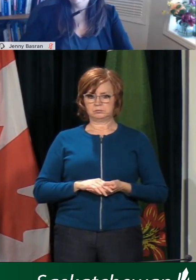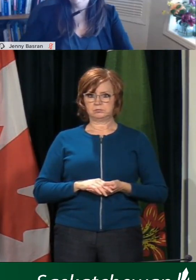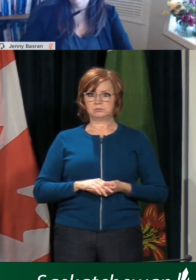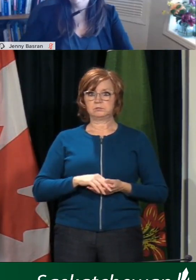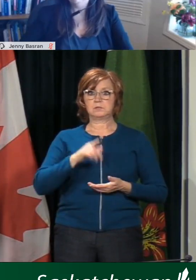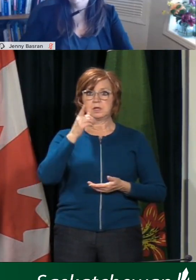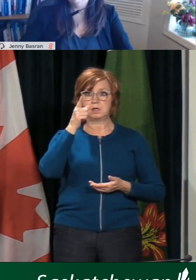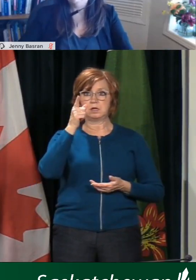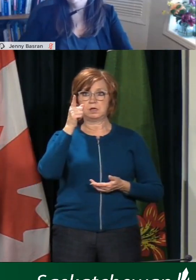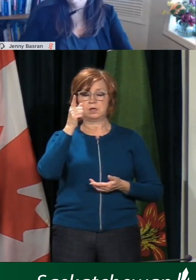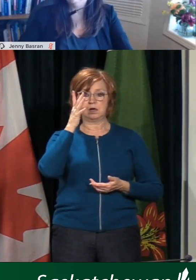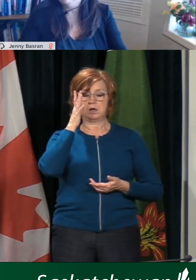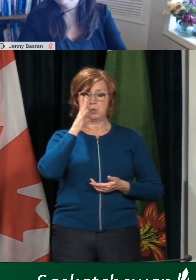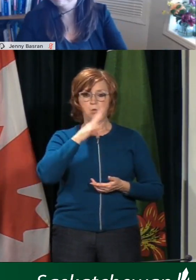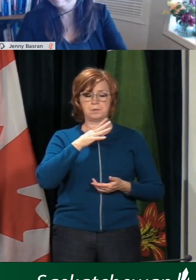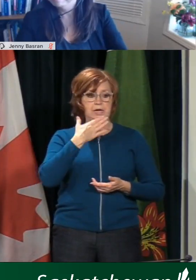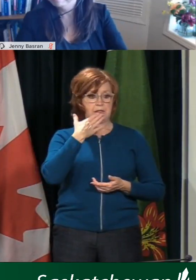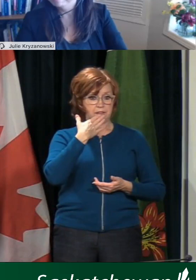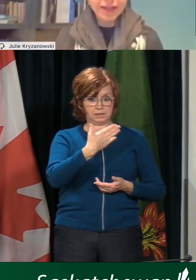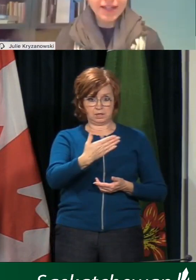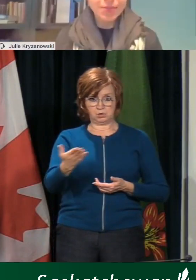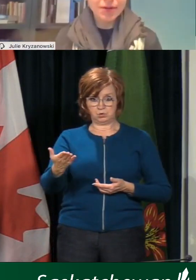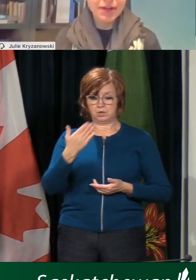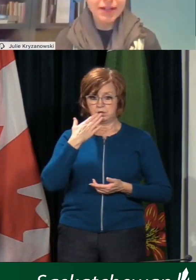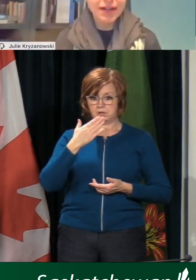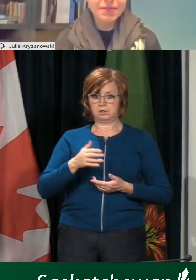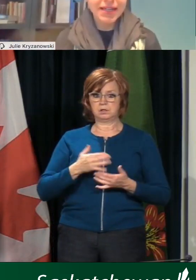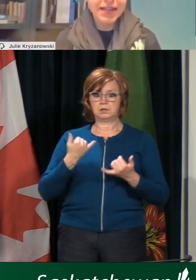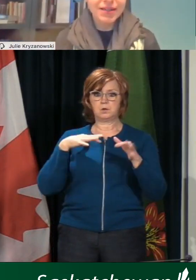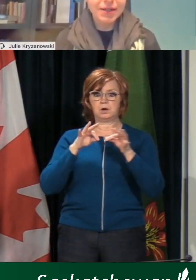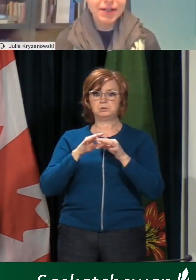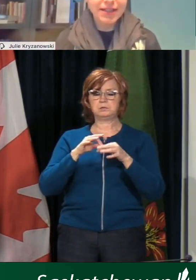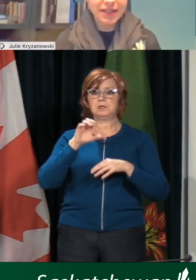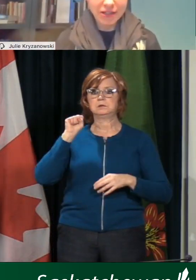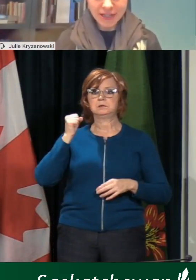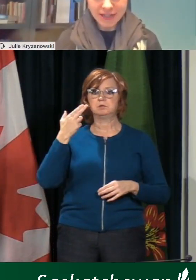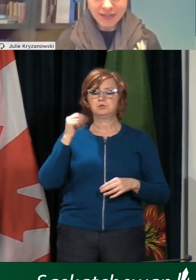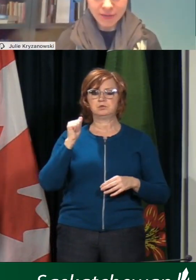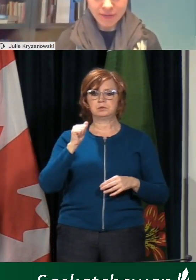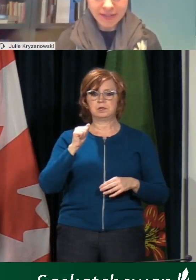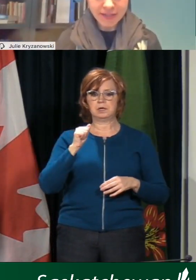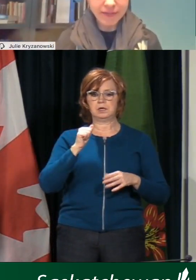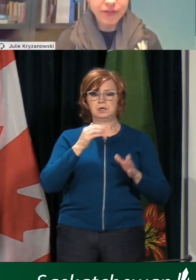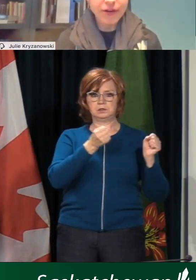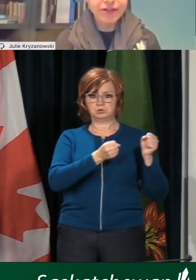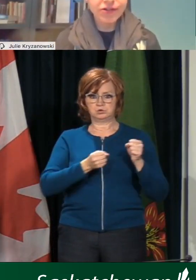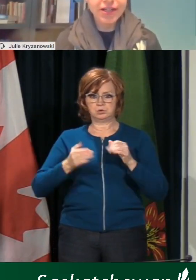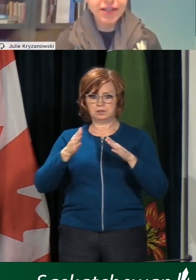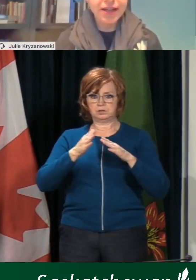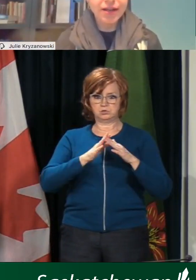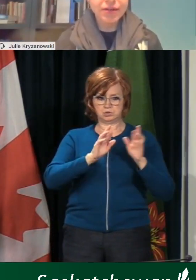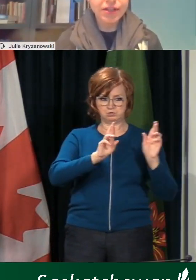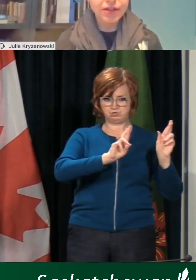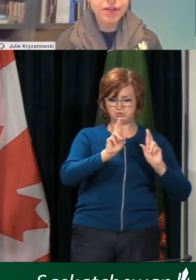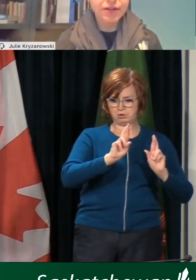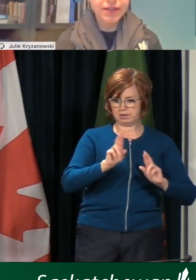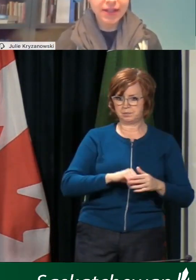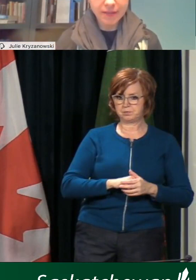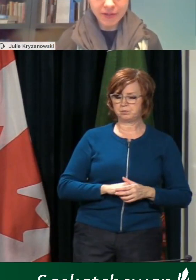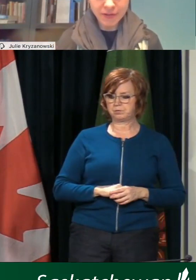Thank you. So I would like to provide an update about SHA's offensive strategy, which